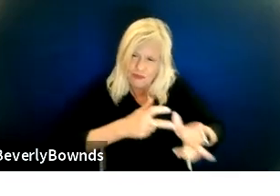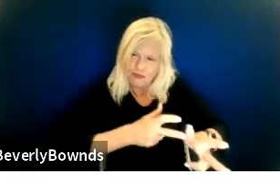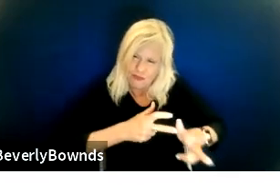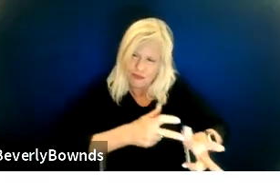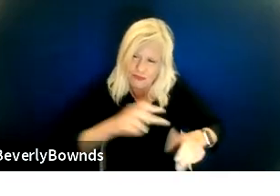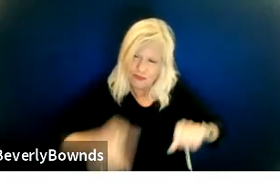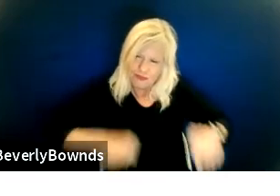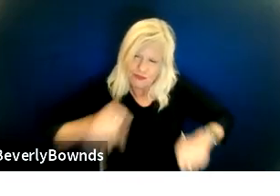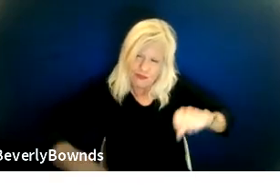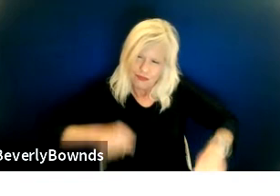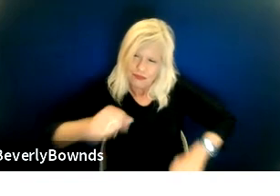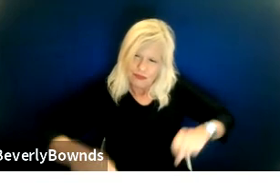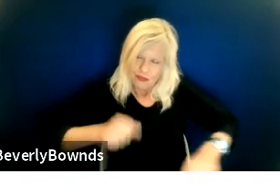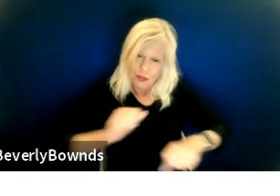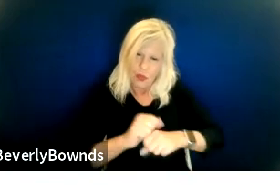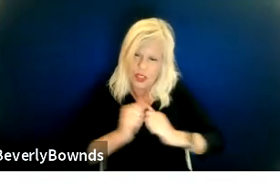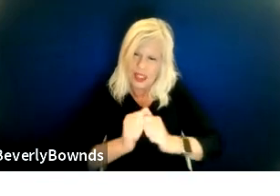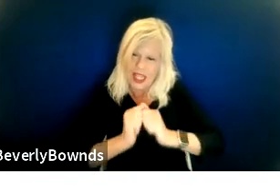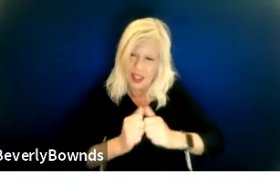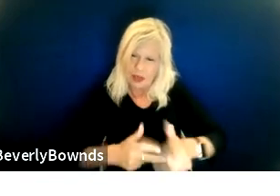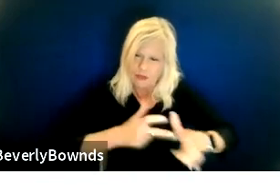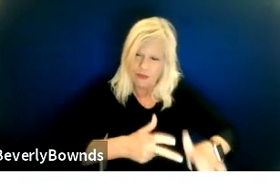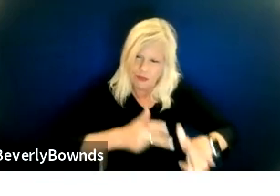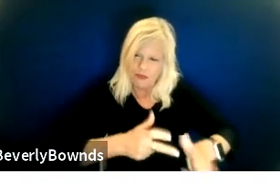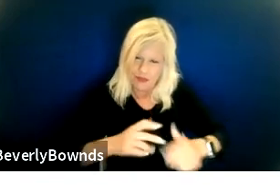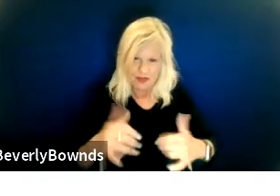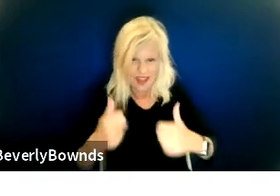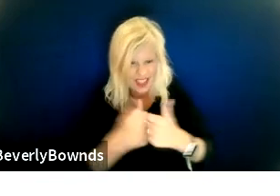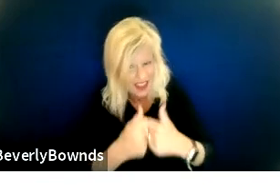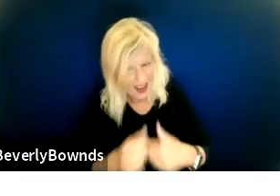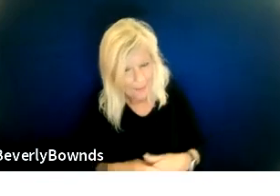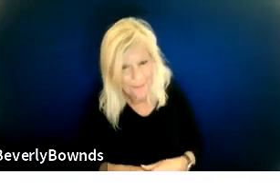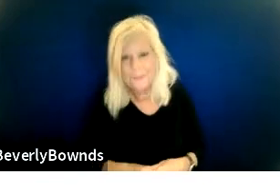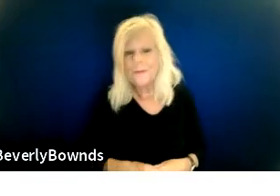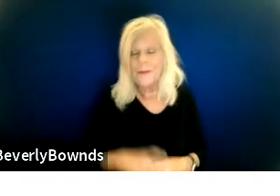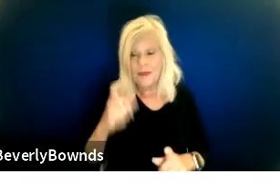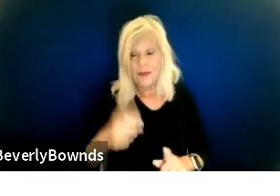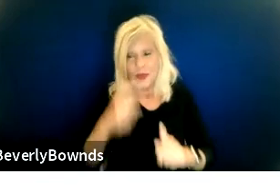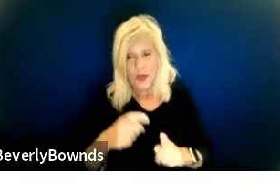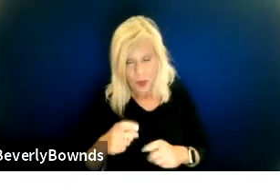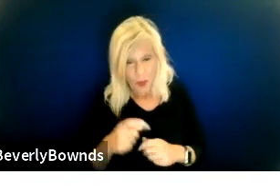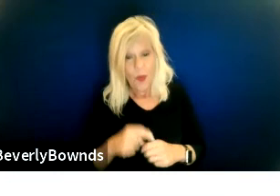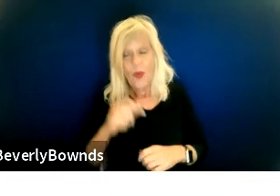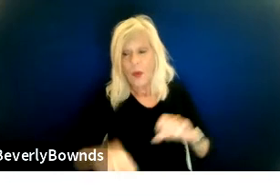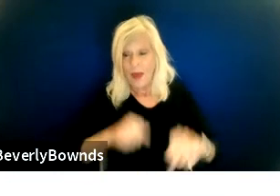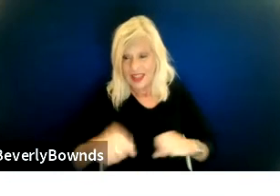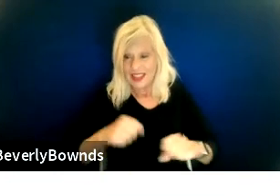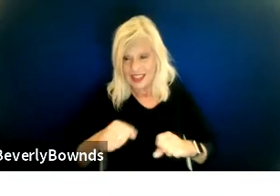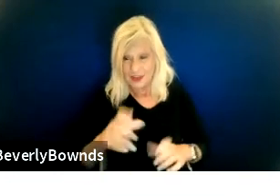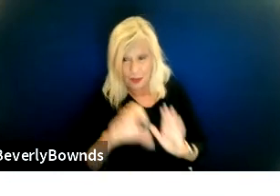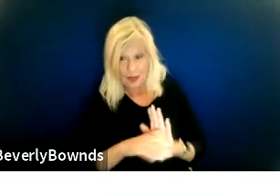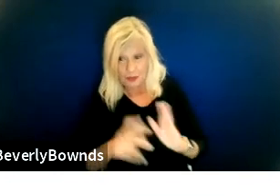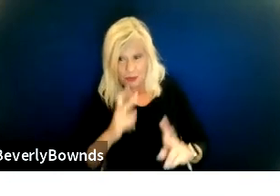more collaborative way of playing the game of Zwift, where the goal is to stay up with your partner, as opposed